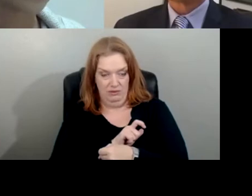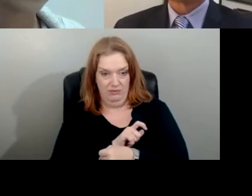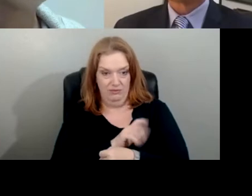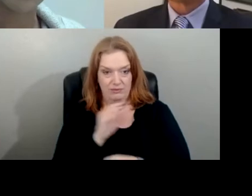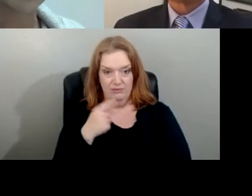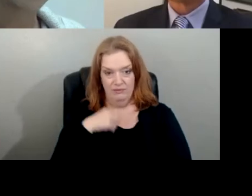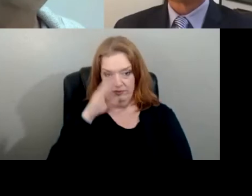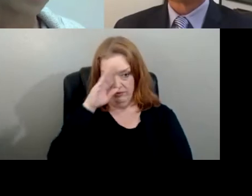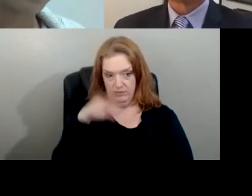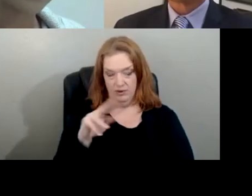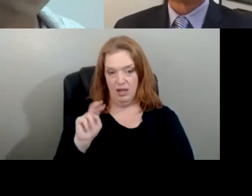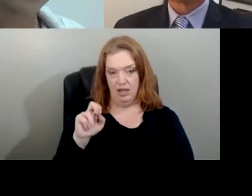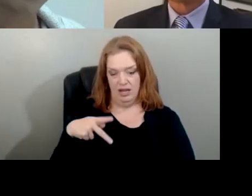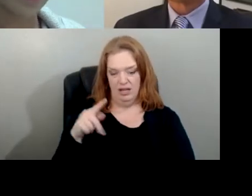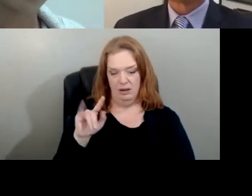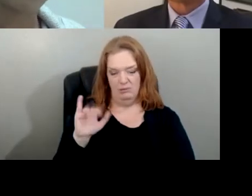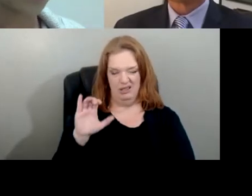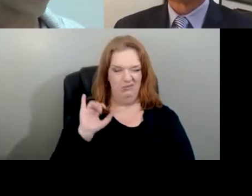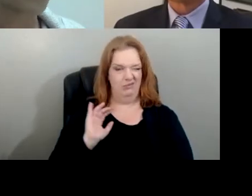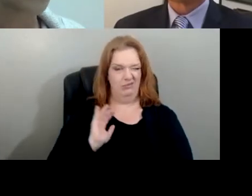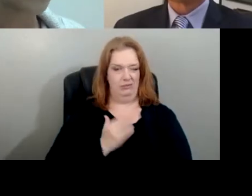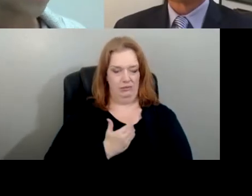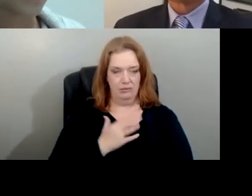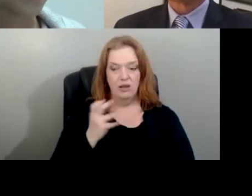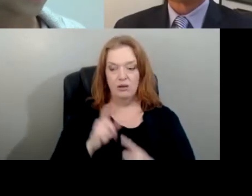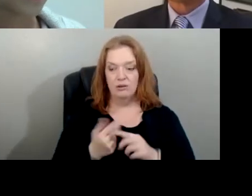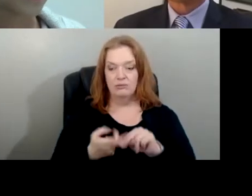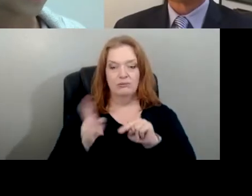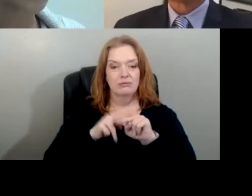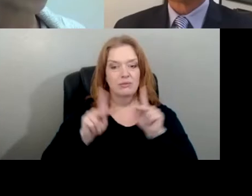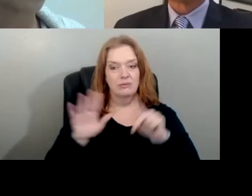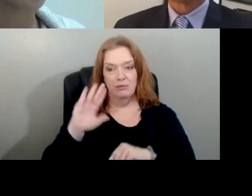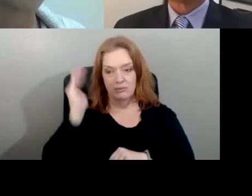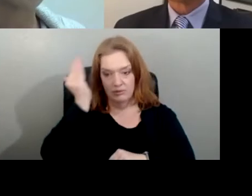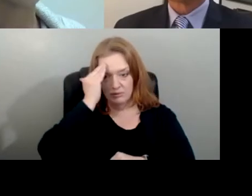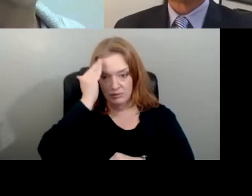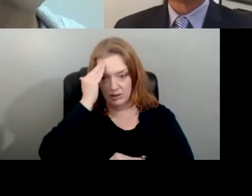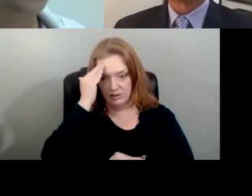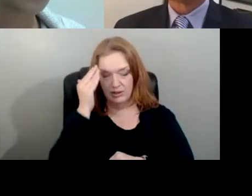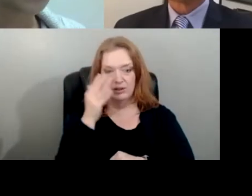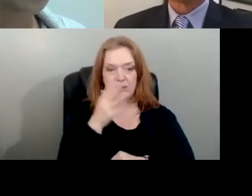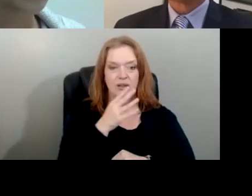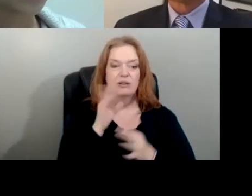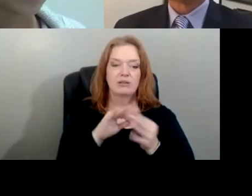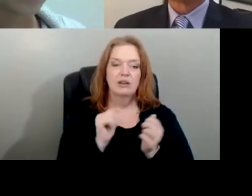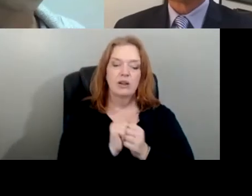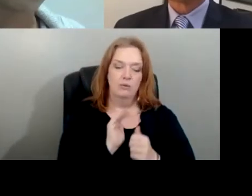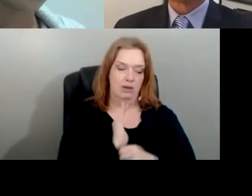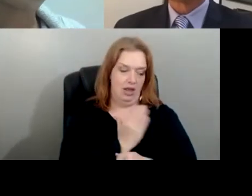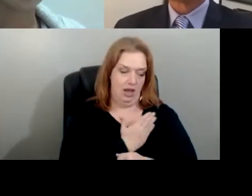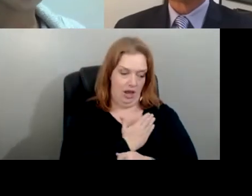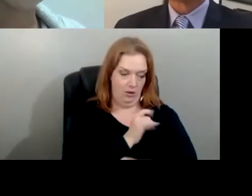NEPTIC seeks to enhance public safety by improving awareness and education of tribal jurisdiction issues, and